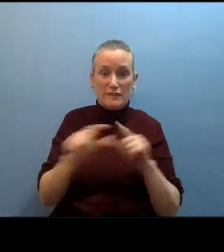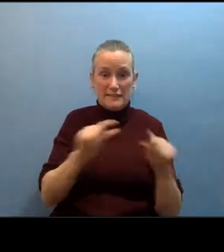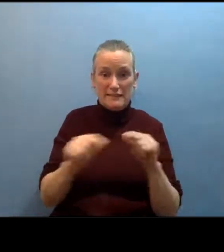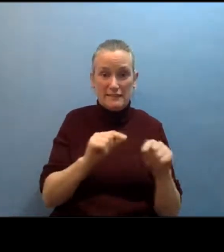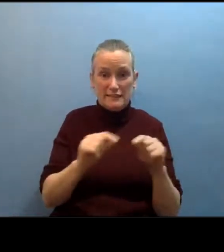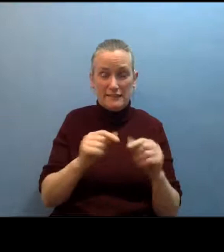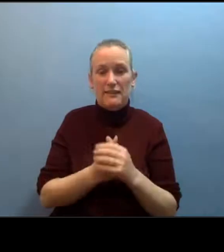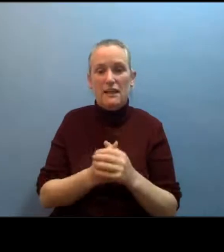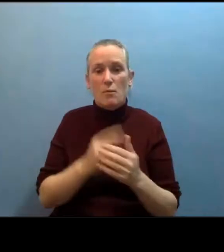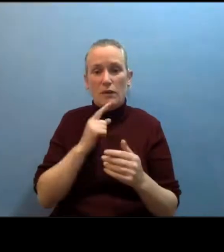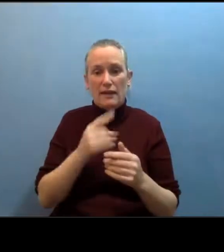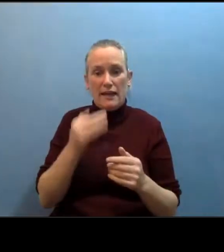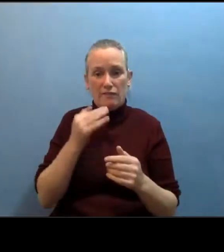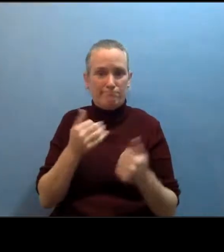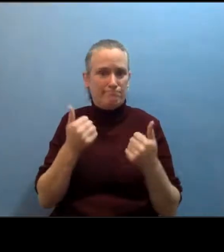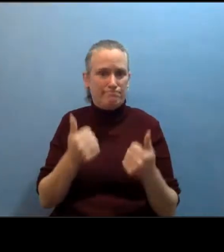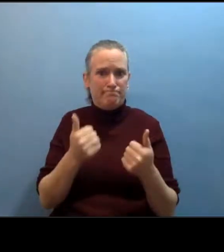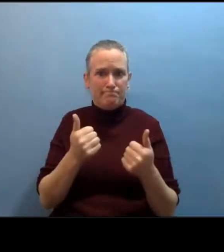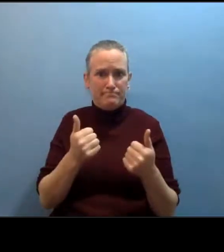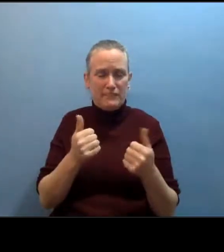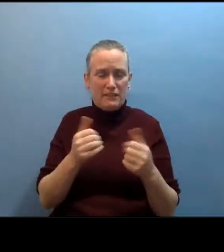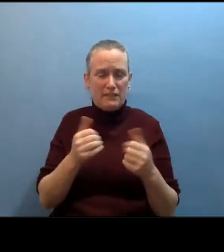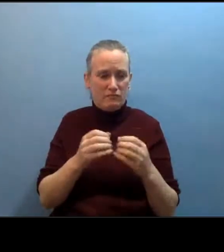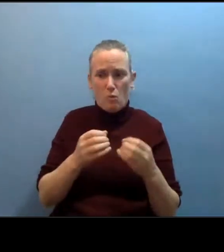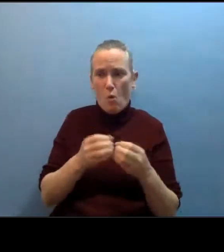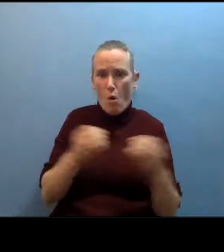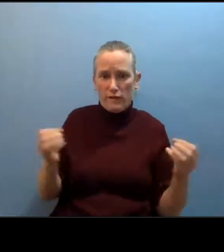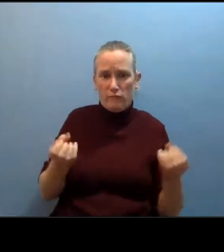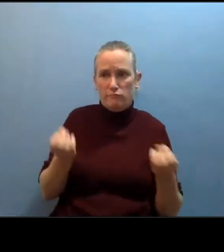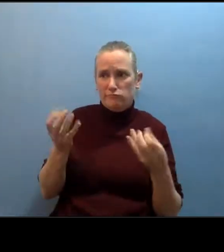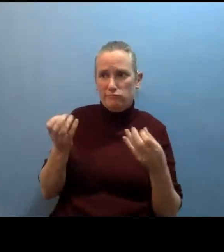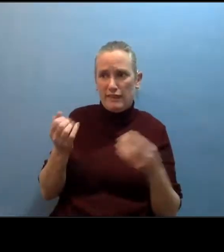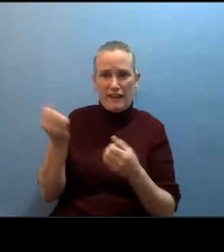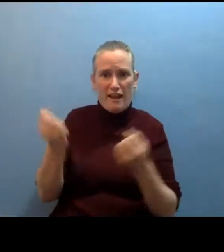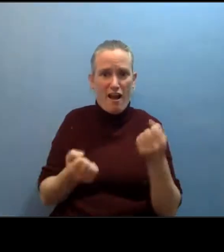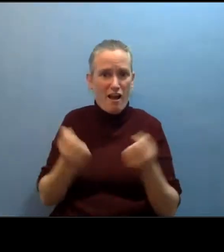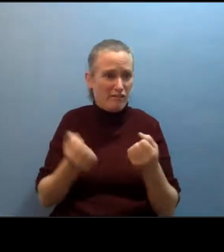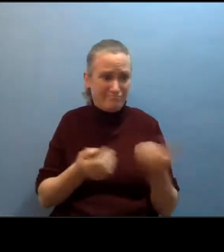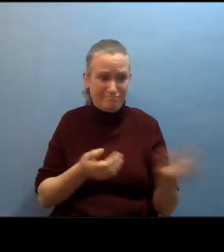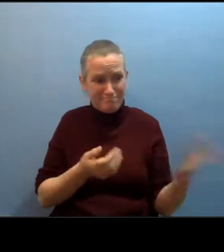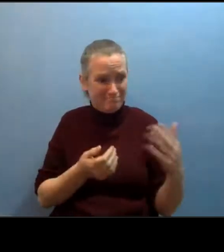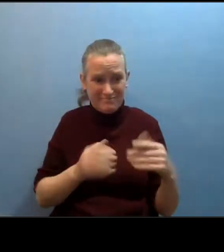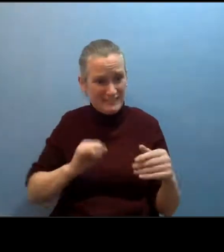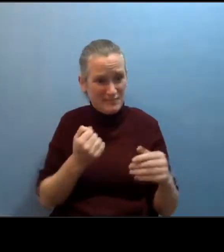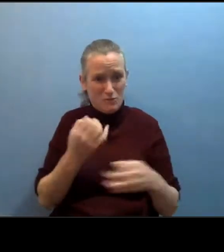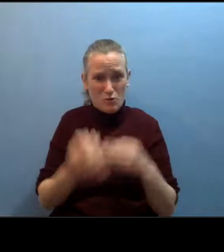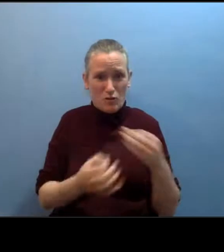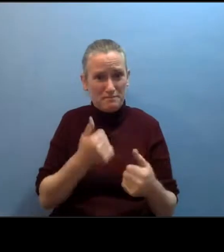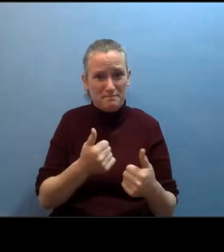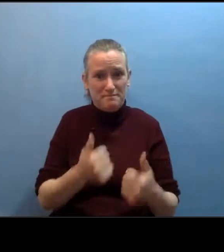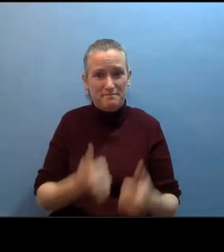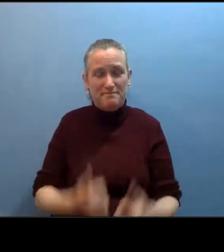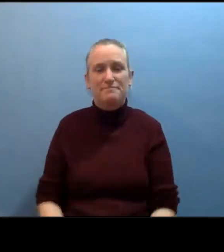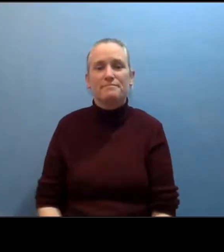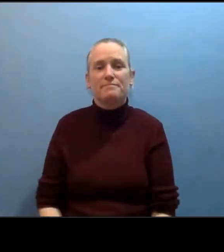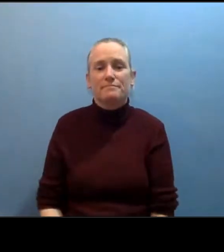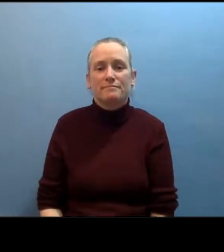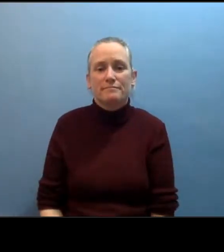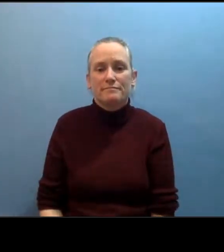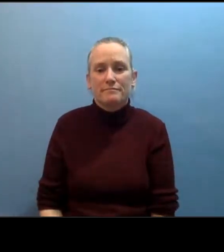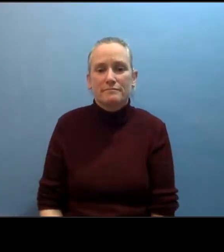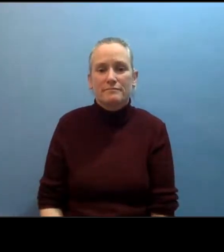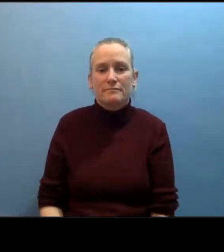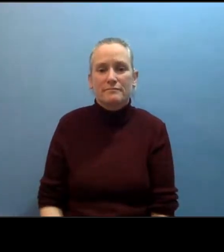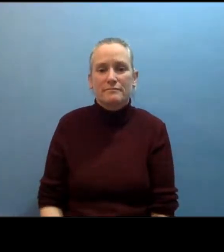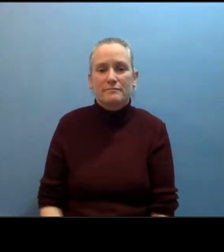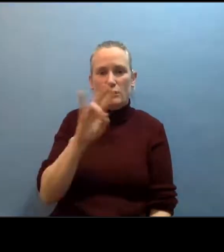if it's working and she's opening up to you in the car, that's great. Keep doing it. There's a question: how do I support a